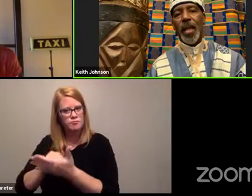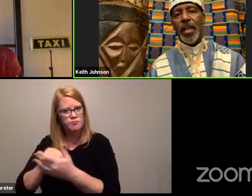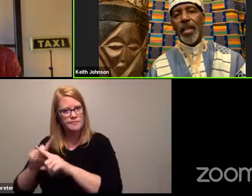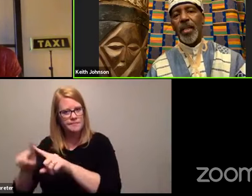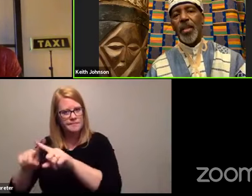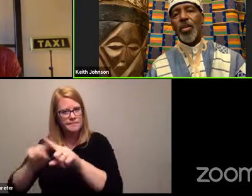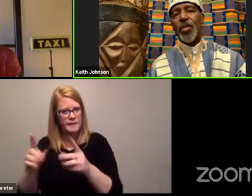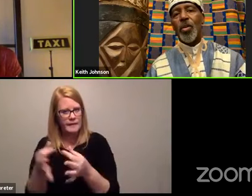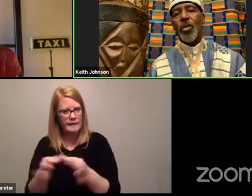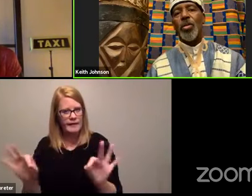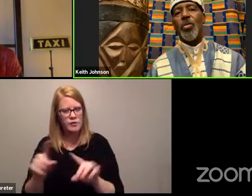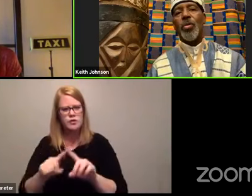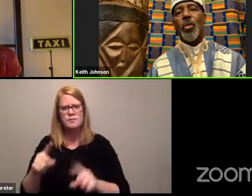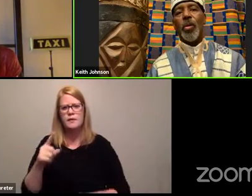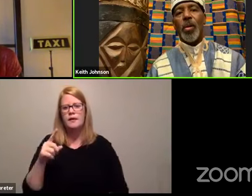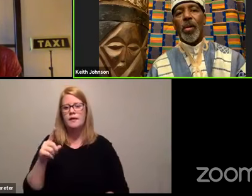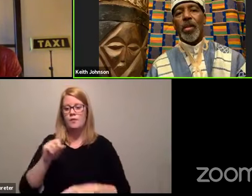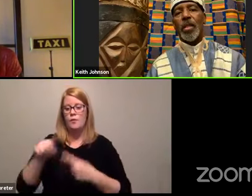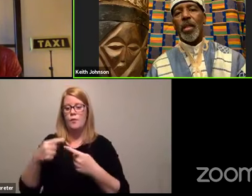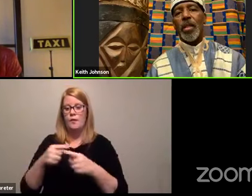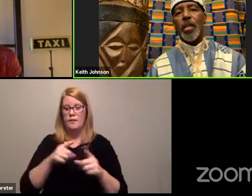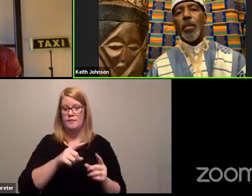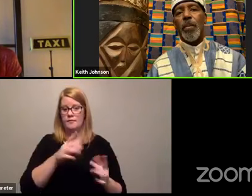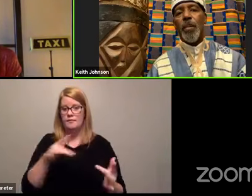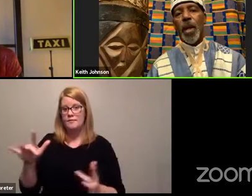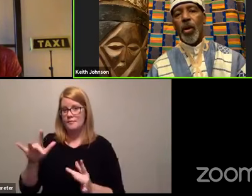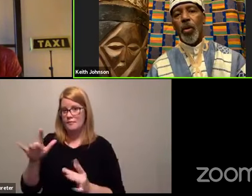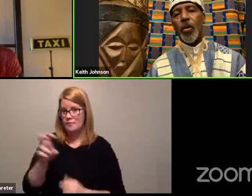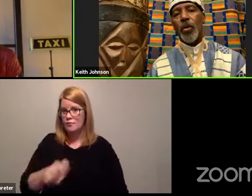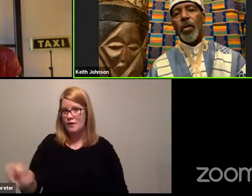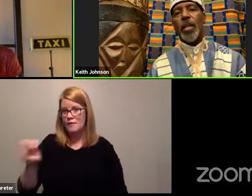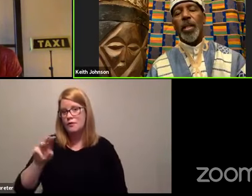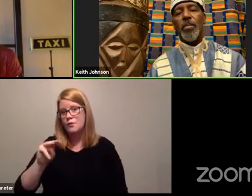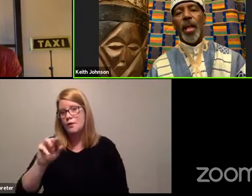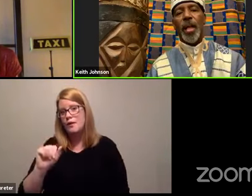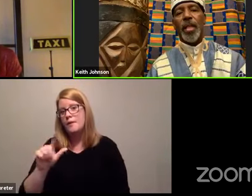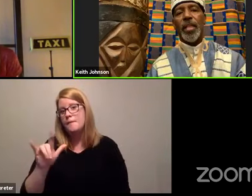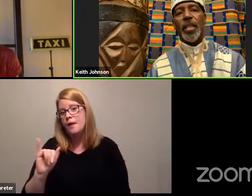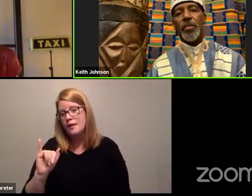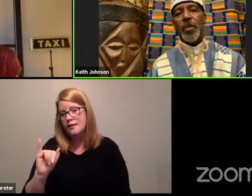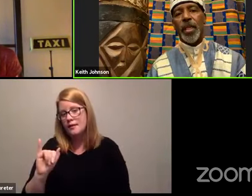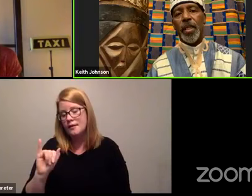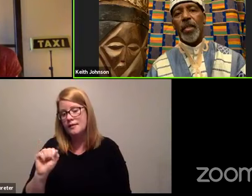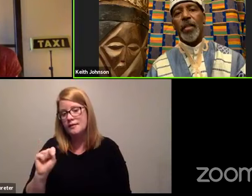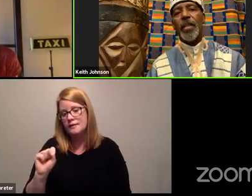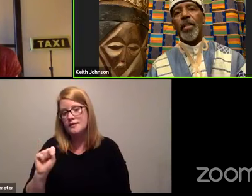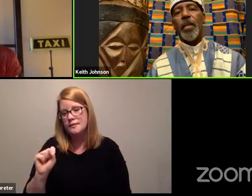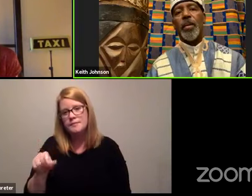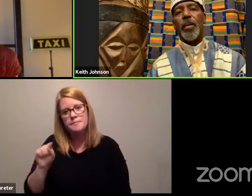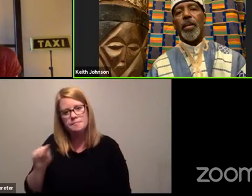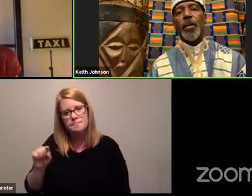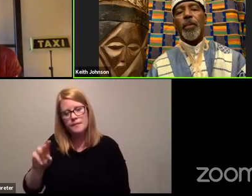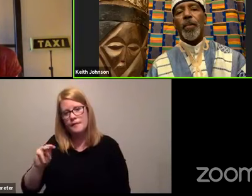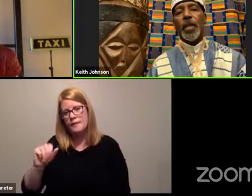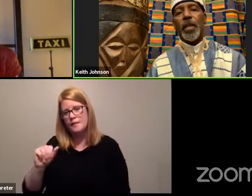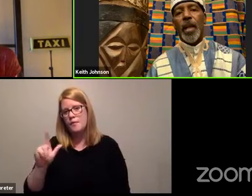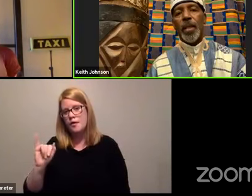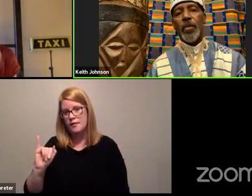in Mali, you go to the Bamako, and in Mali, they speak